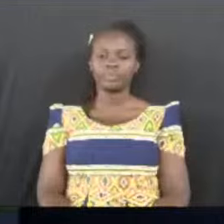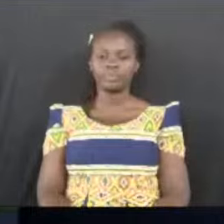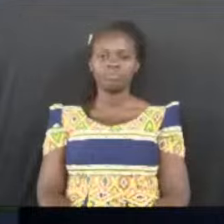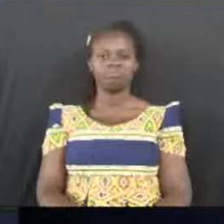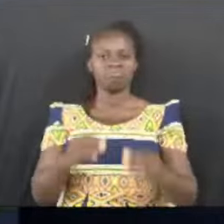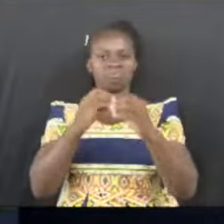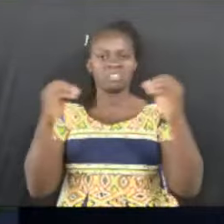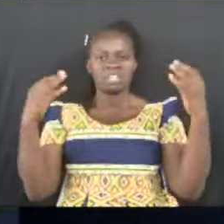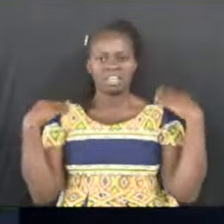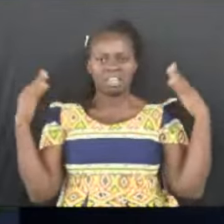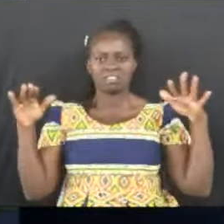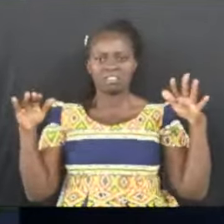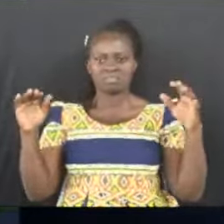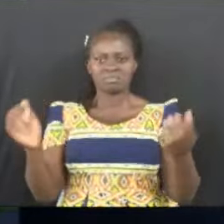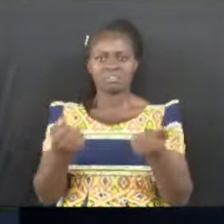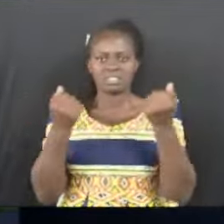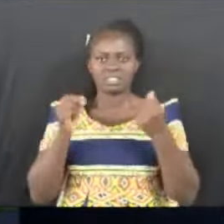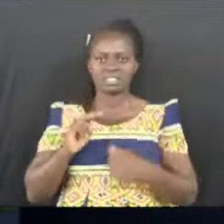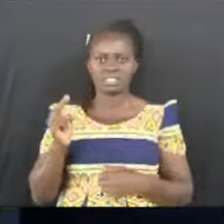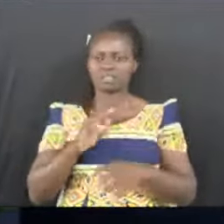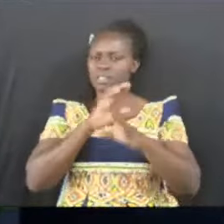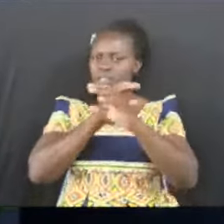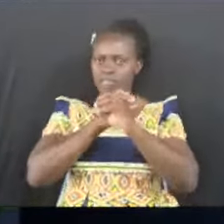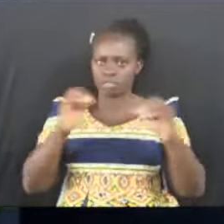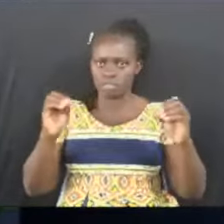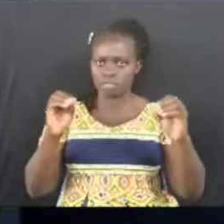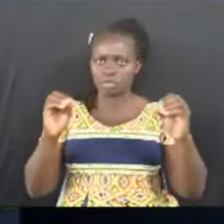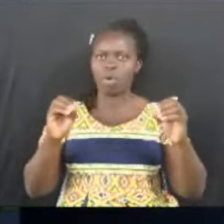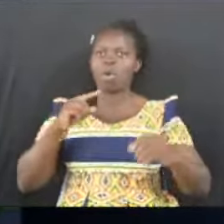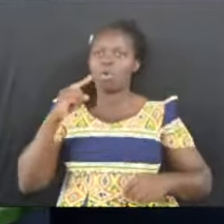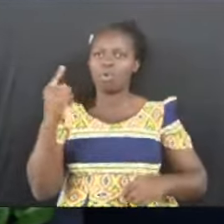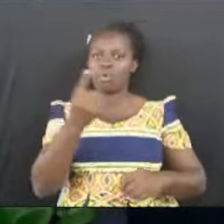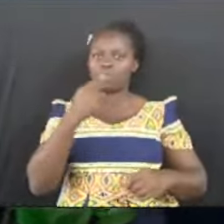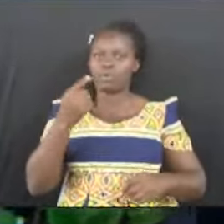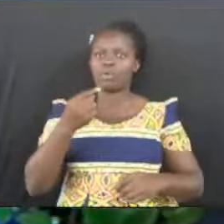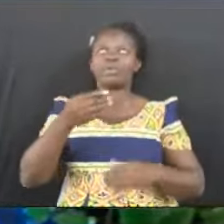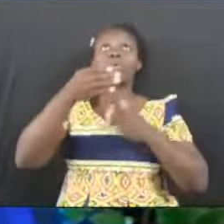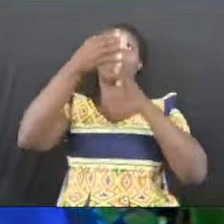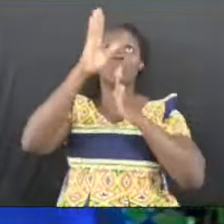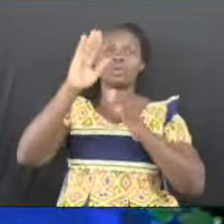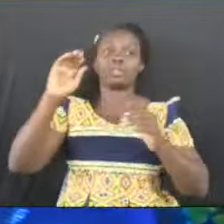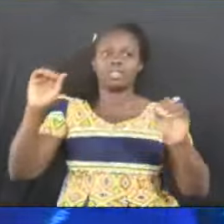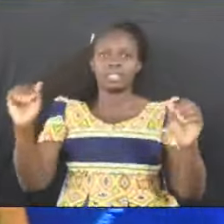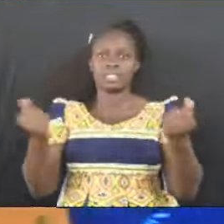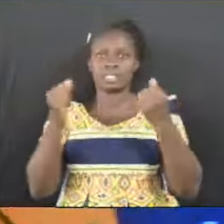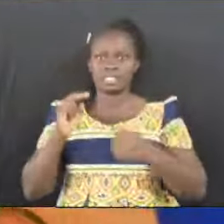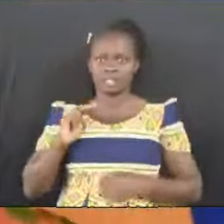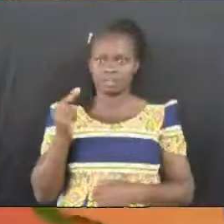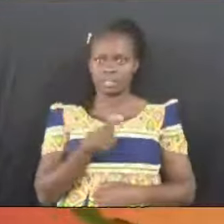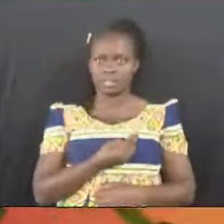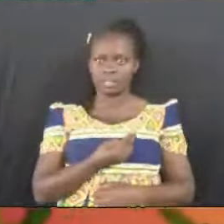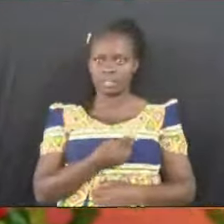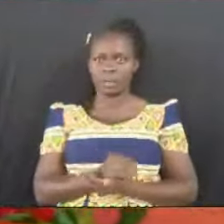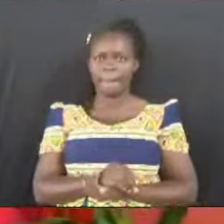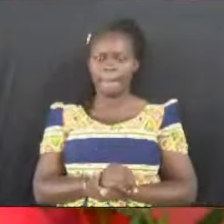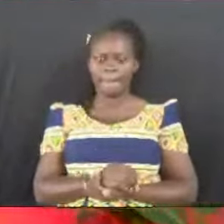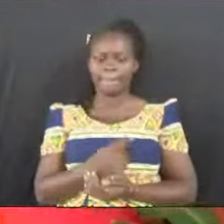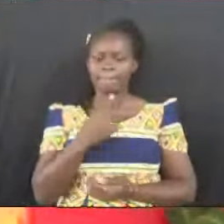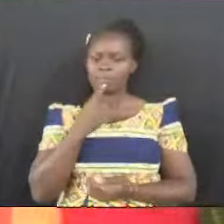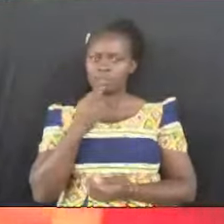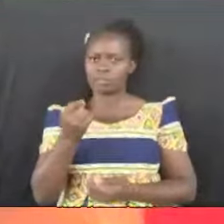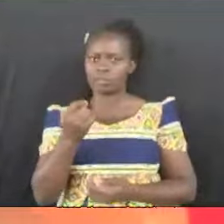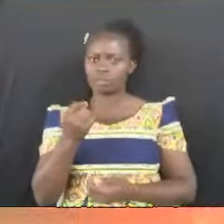a creature that saves us. God, God's self, saves us. So, you see, even the